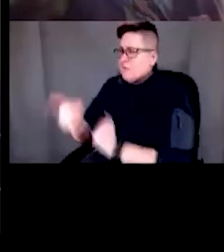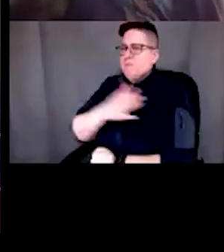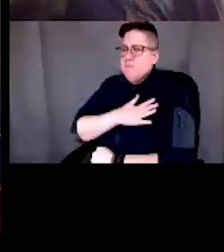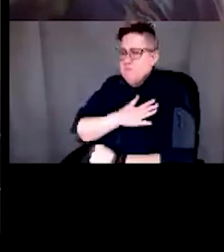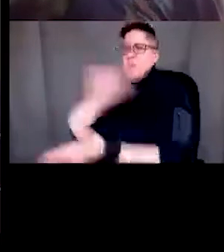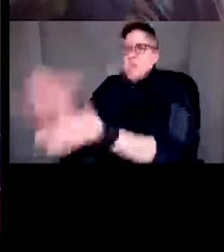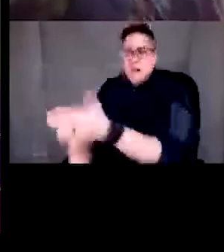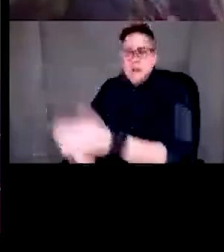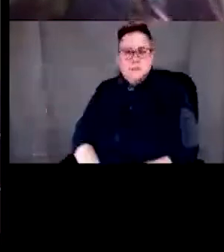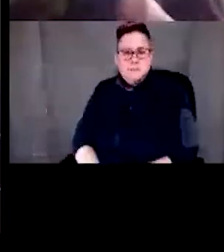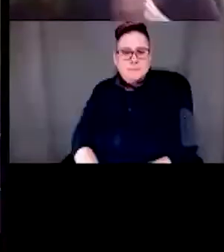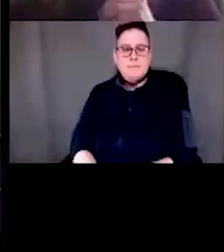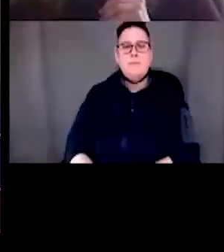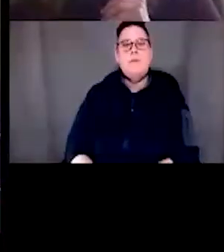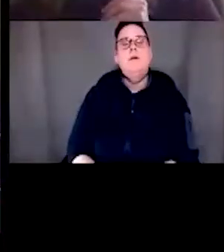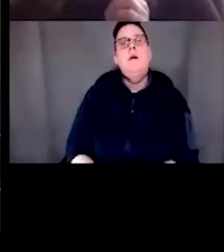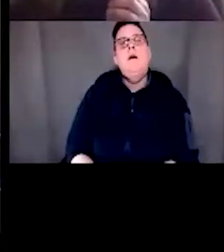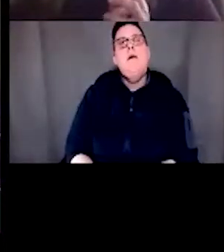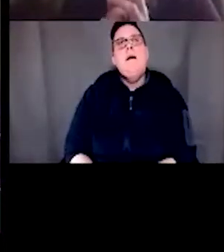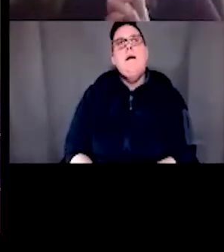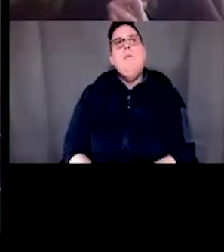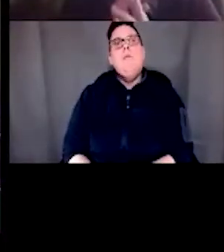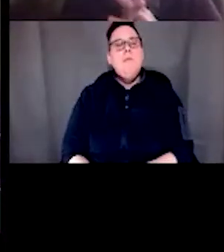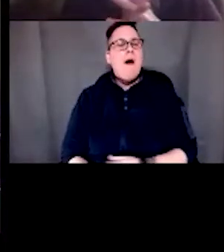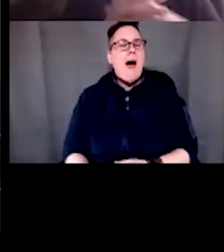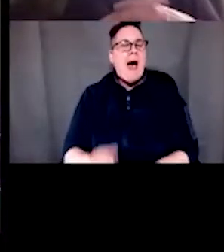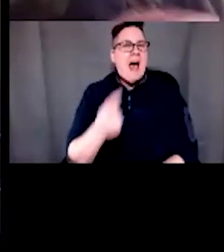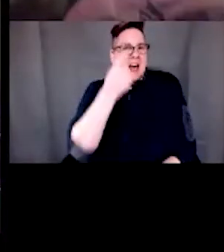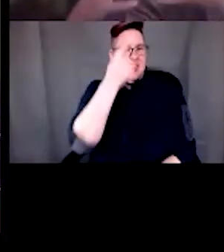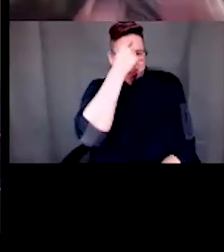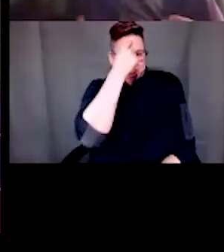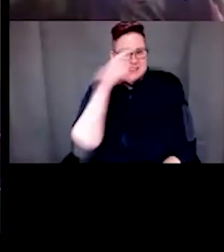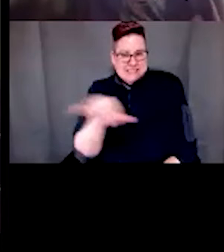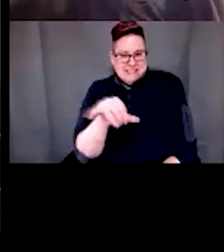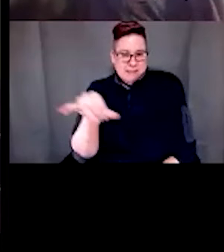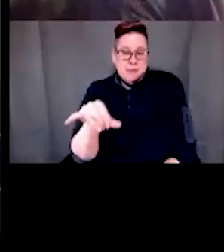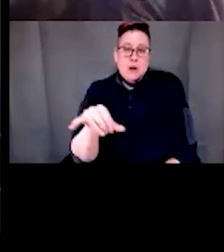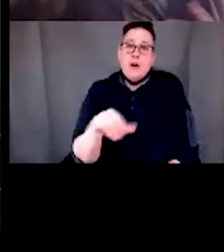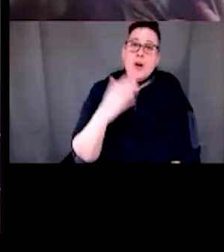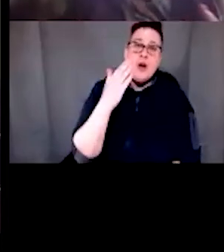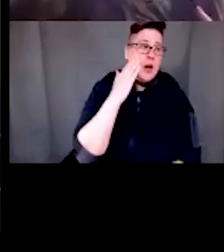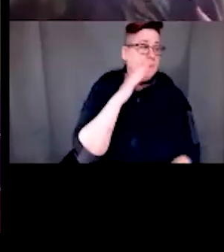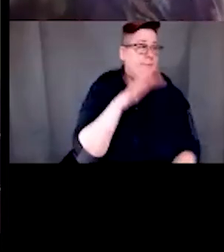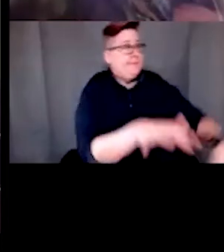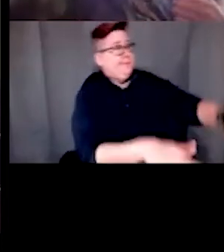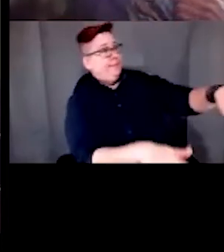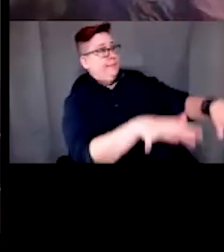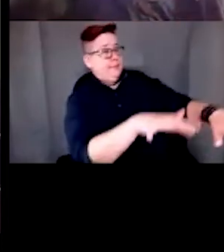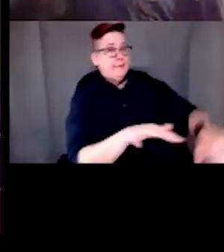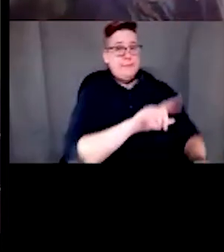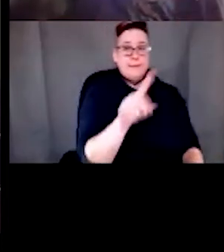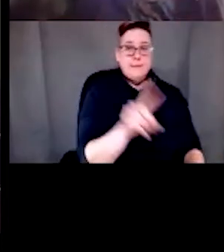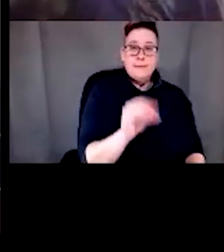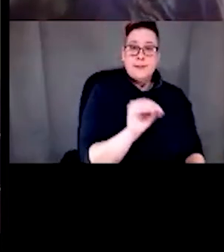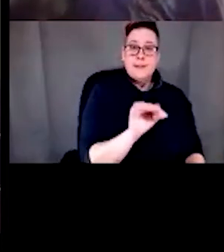I don't think it's a coincidence that the ideas of zombies has become such a cultural